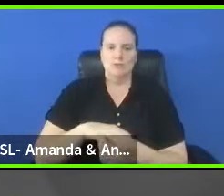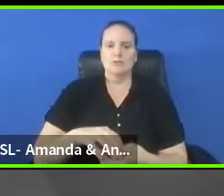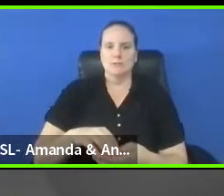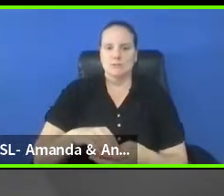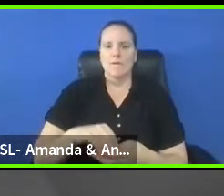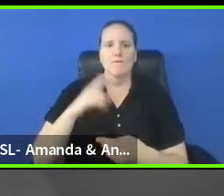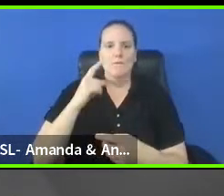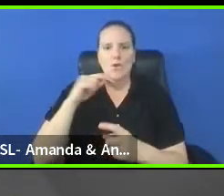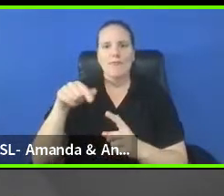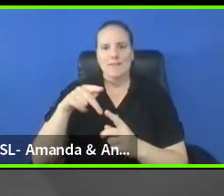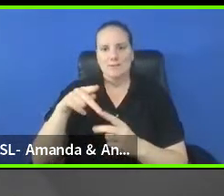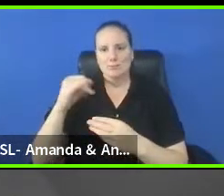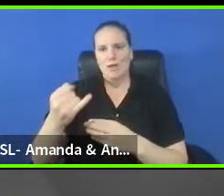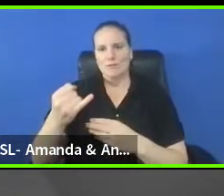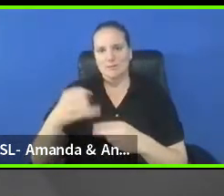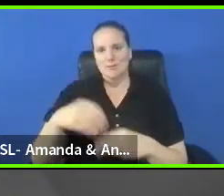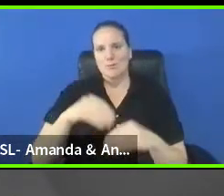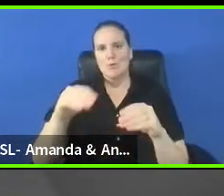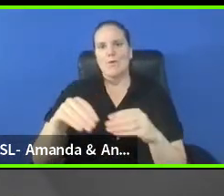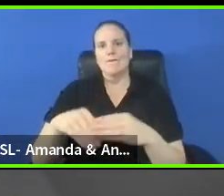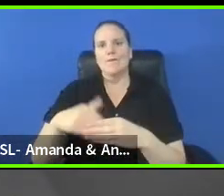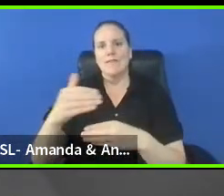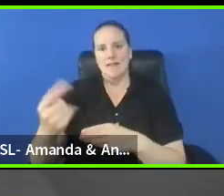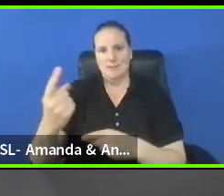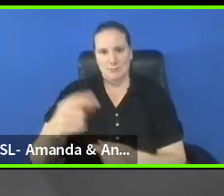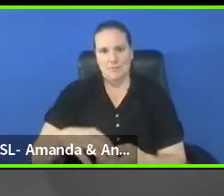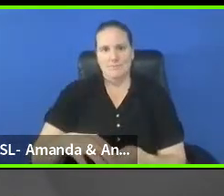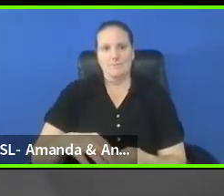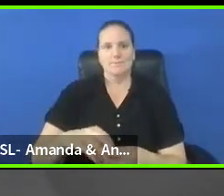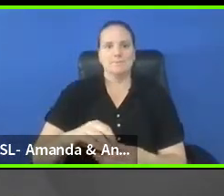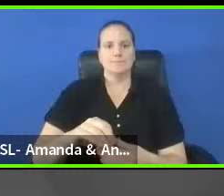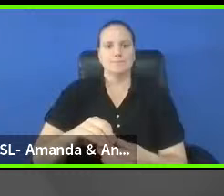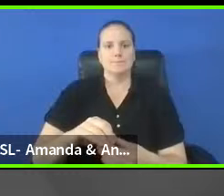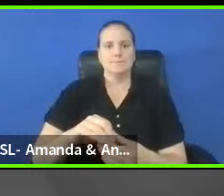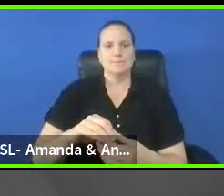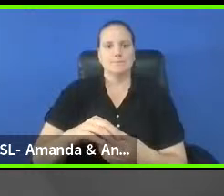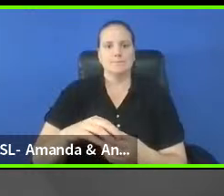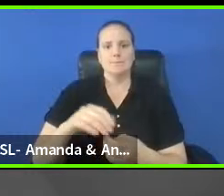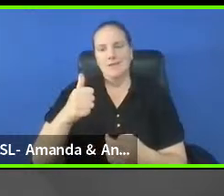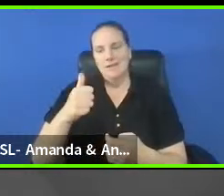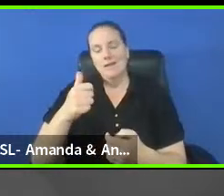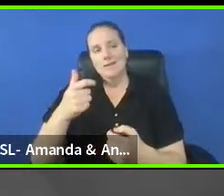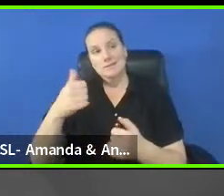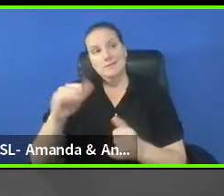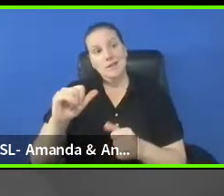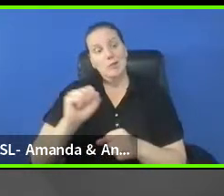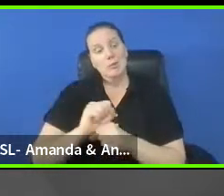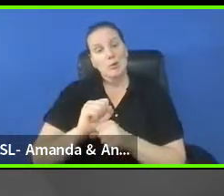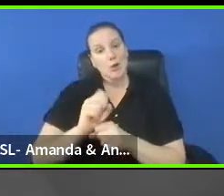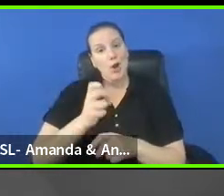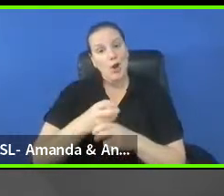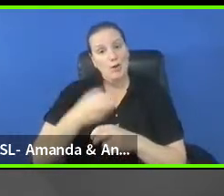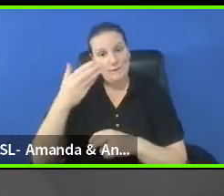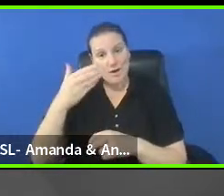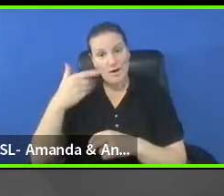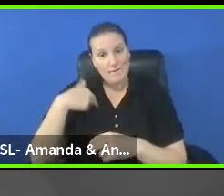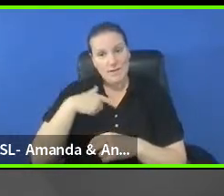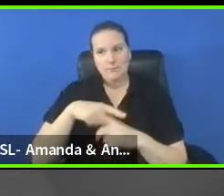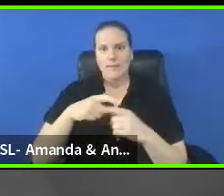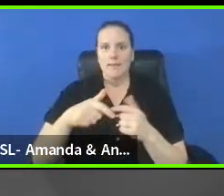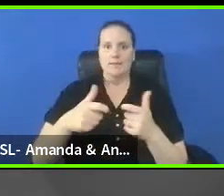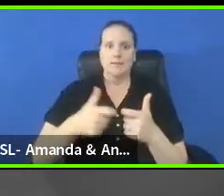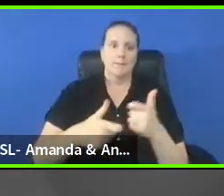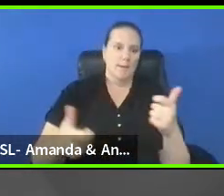this project to move to that next phase. It doesn't mean we don't have a lot of hard work in front of us, but this was a